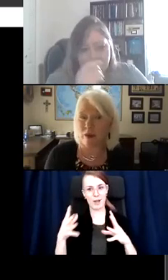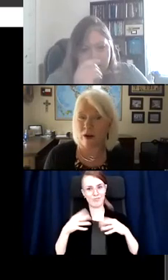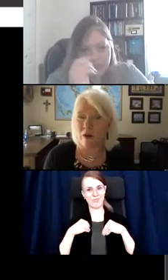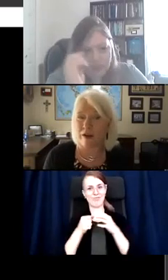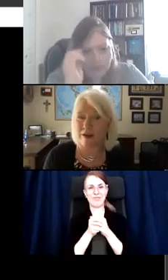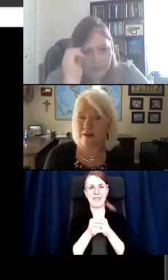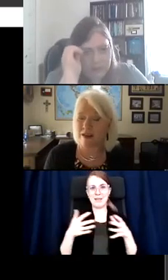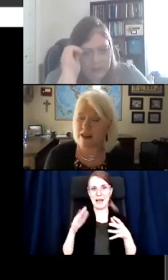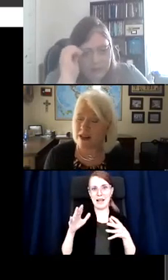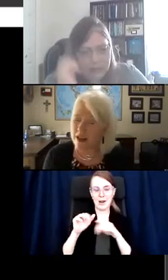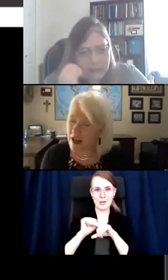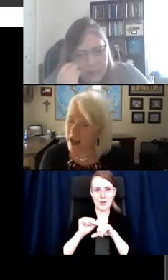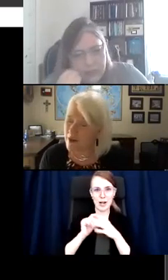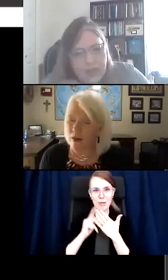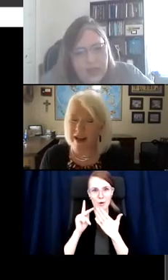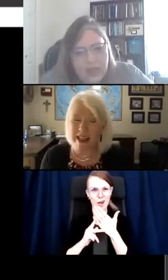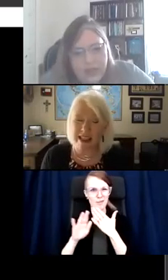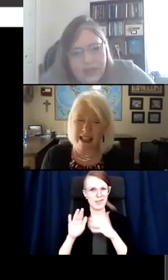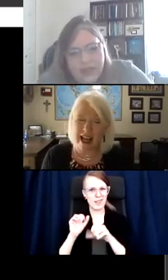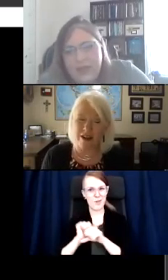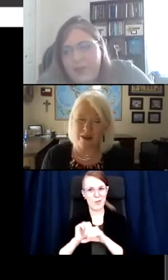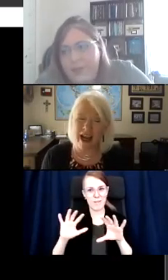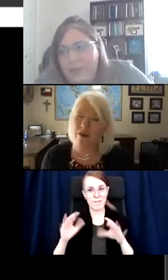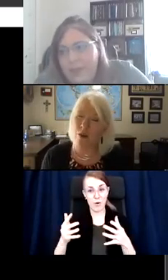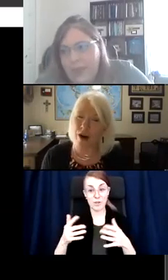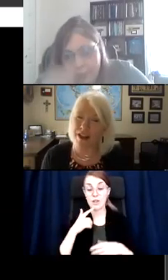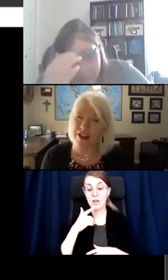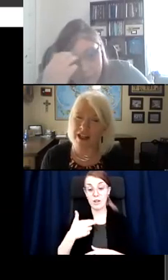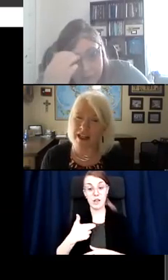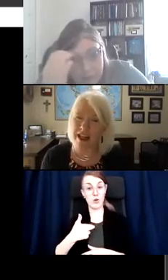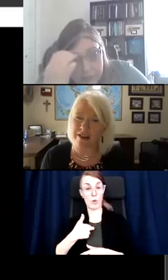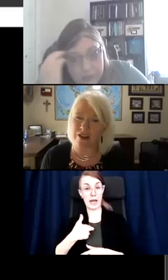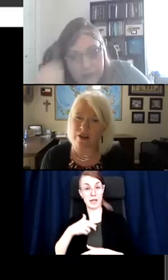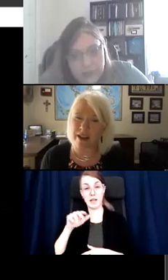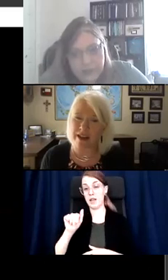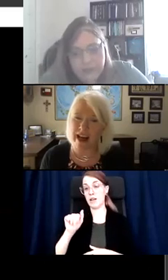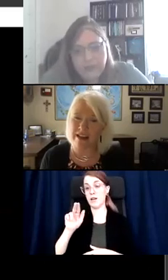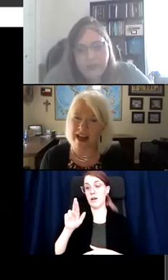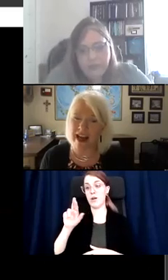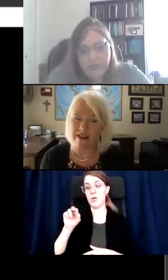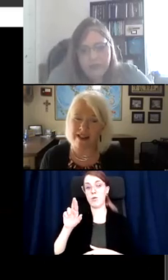programs and their workforce. Randy, do we have Aurora? Did she get a chance to join